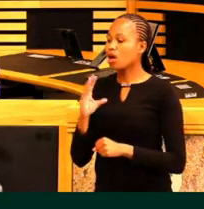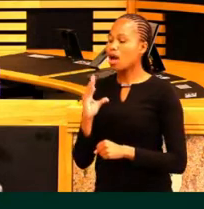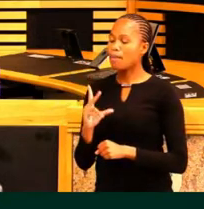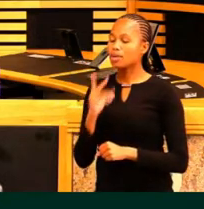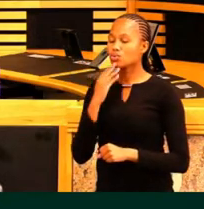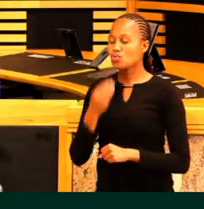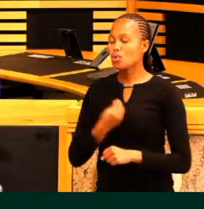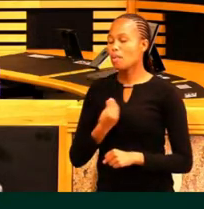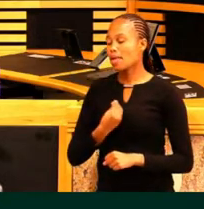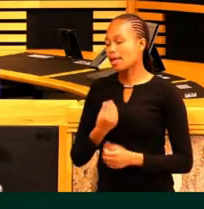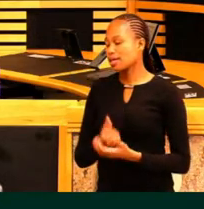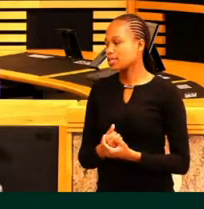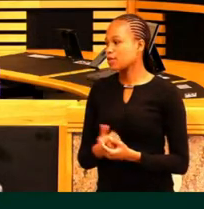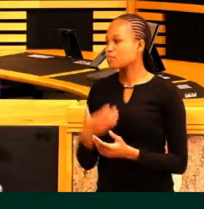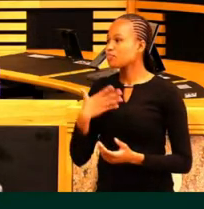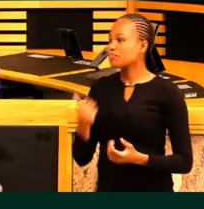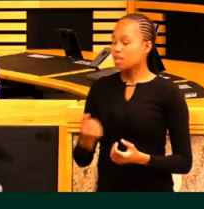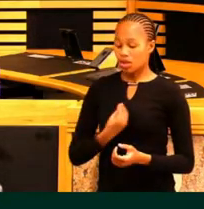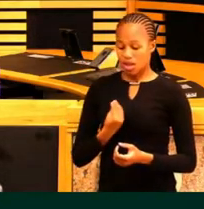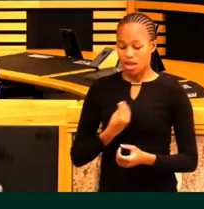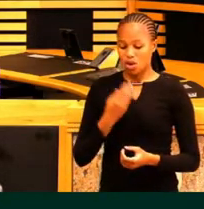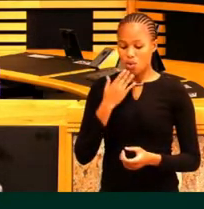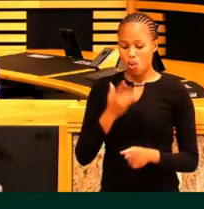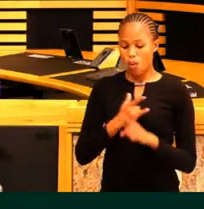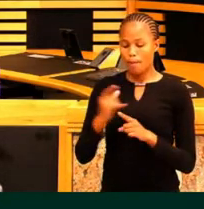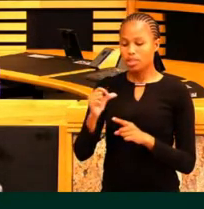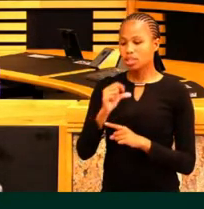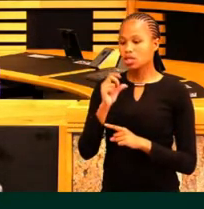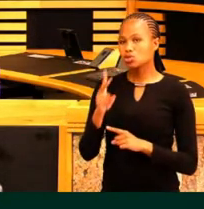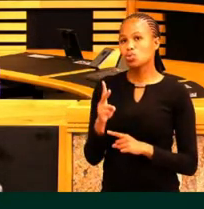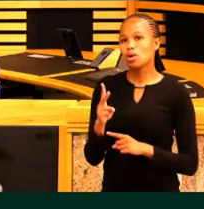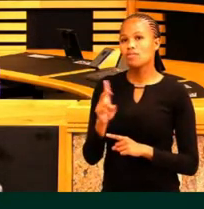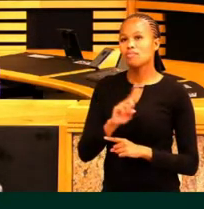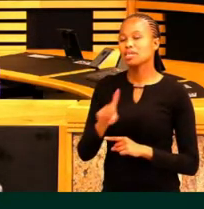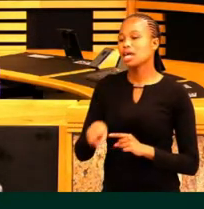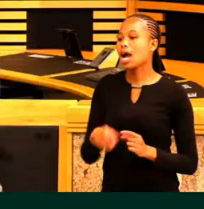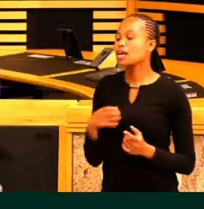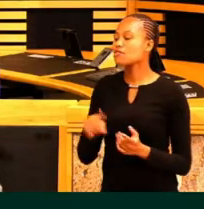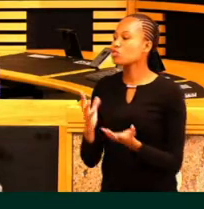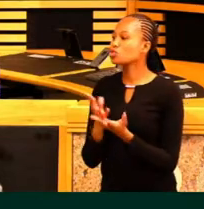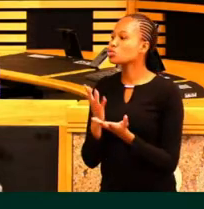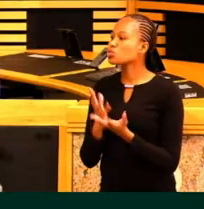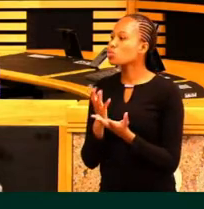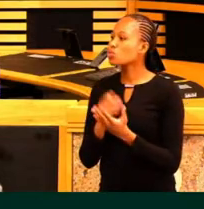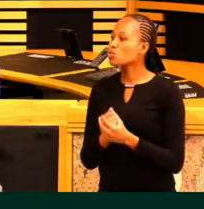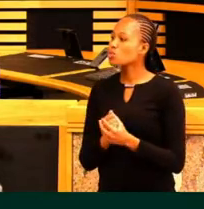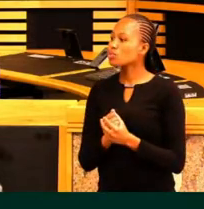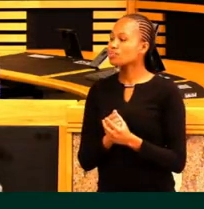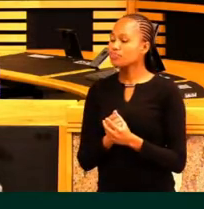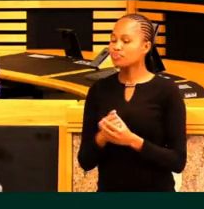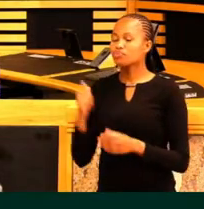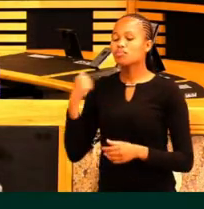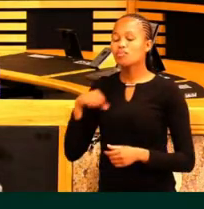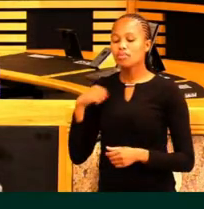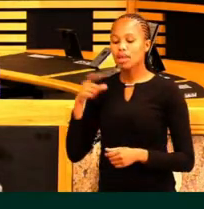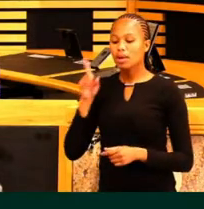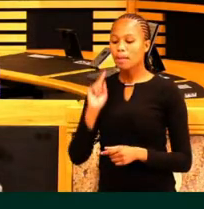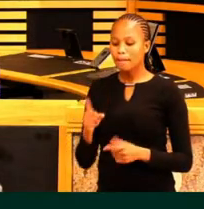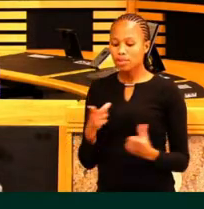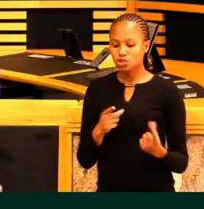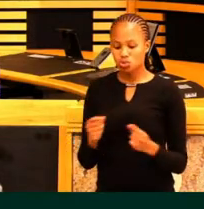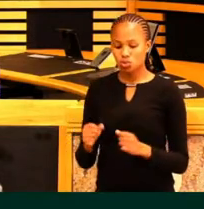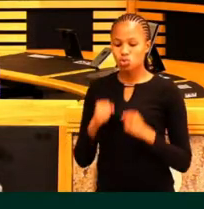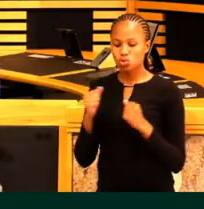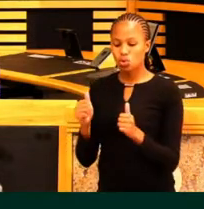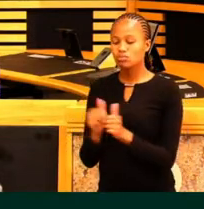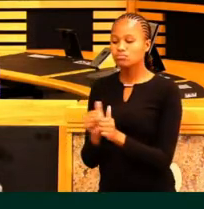we have young people that have passed grade 12 who are hungry for school one minute left psych and municipalities should form strong partnership